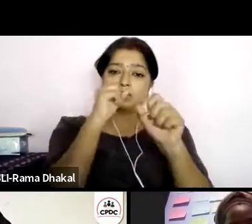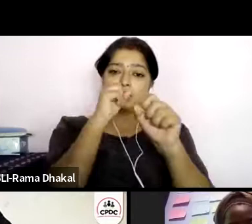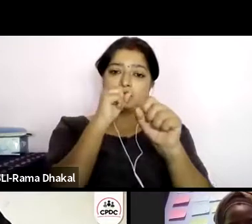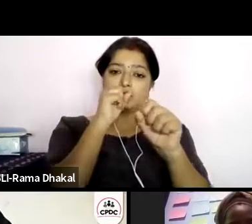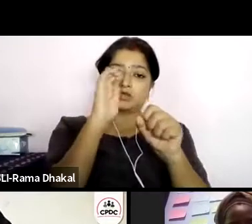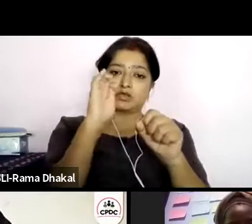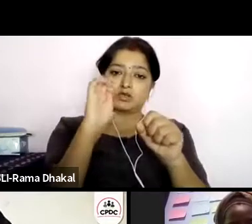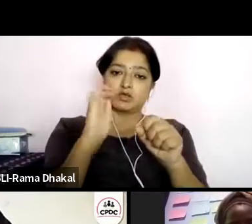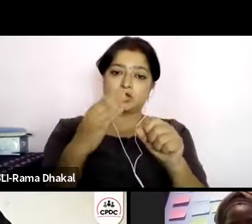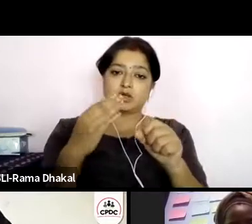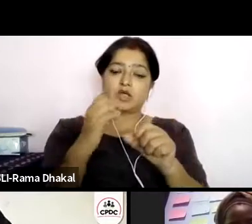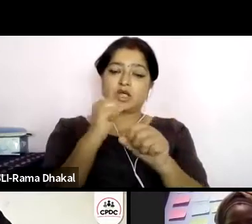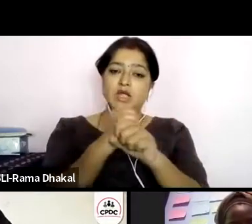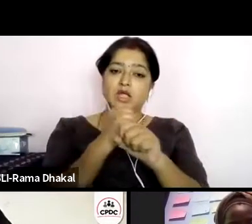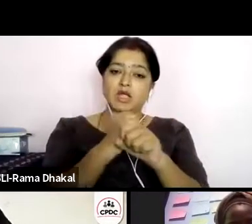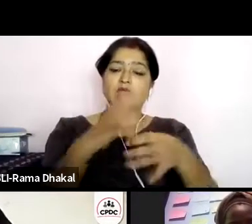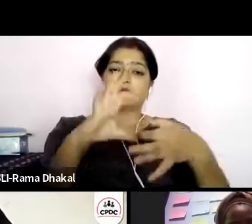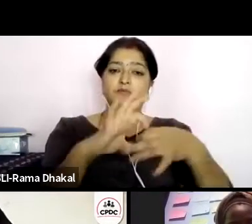form,